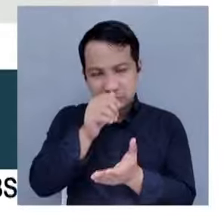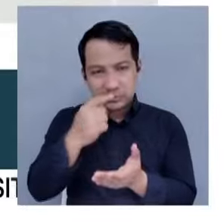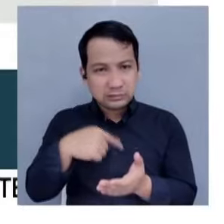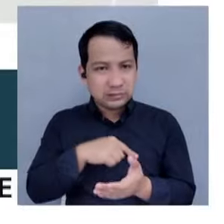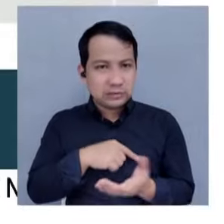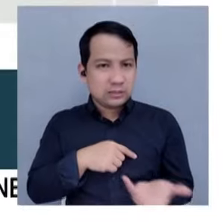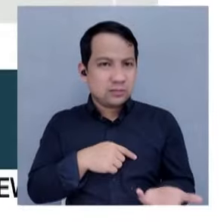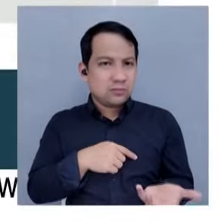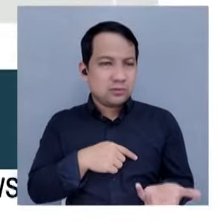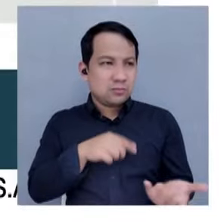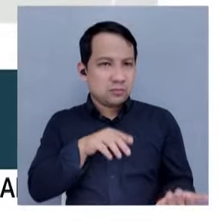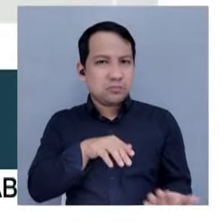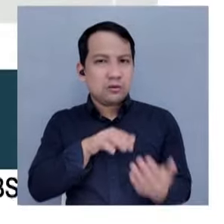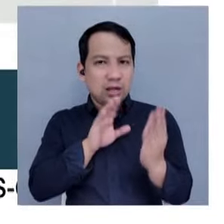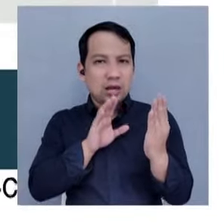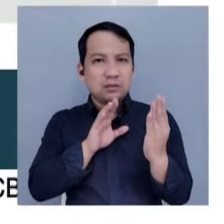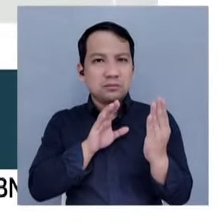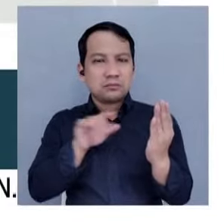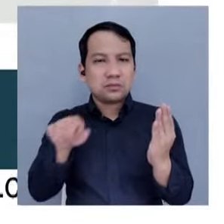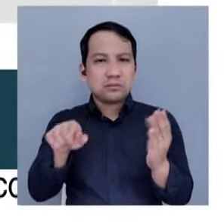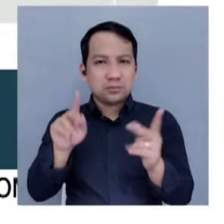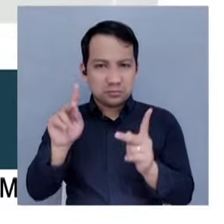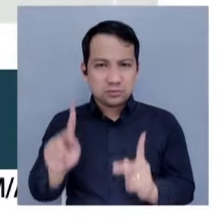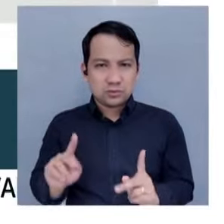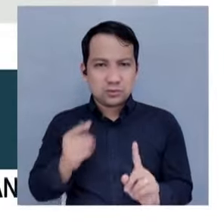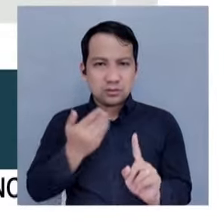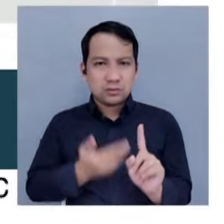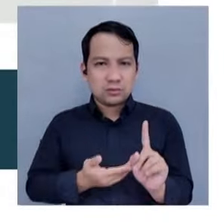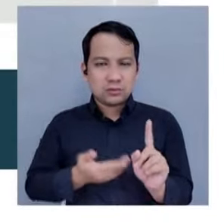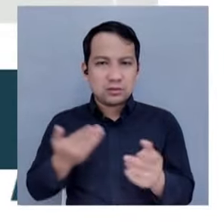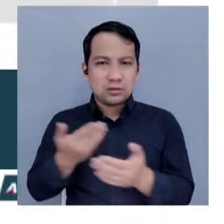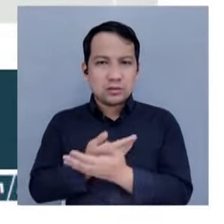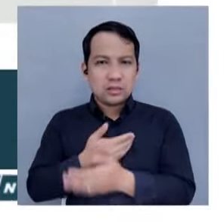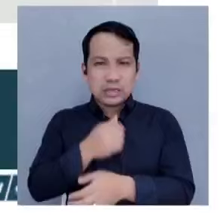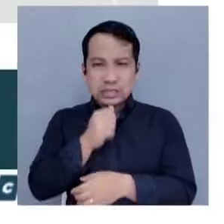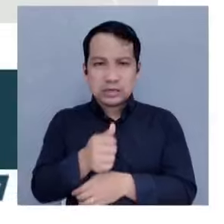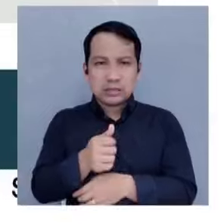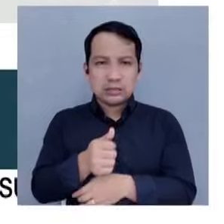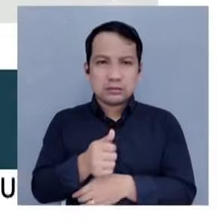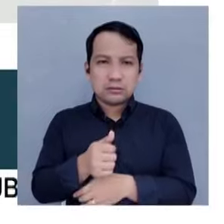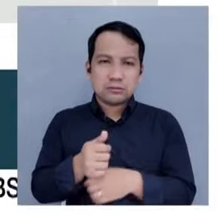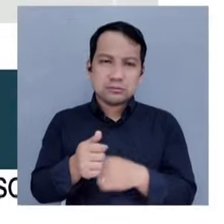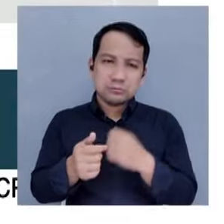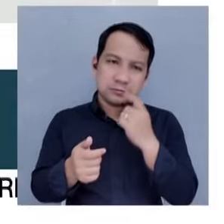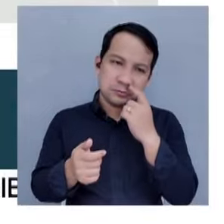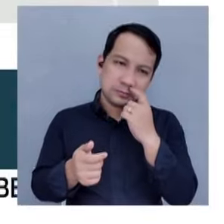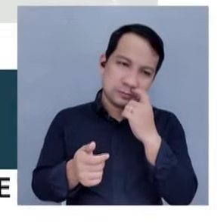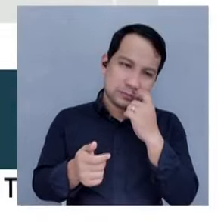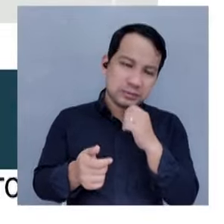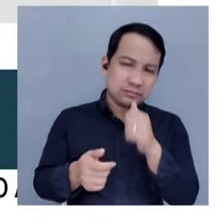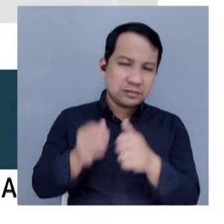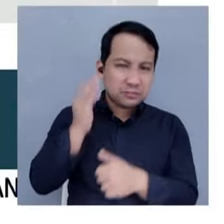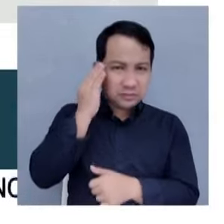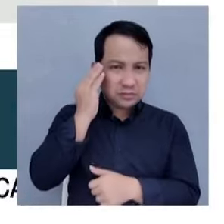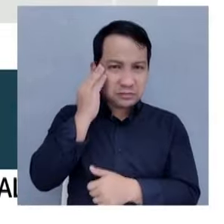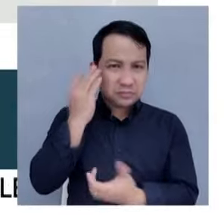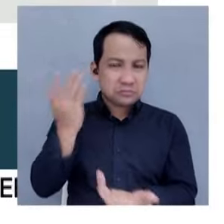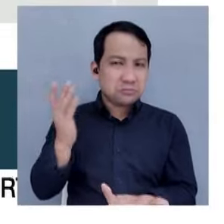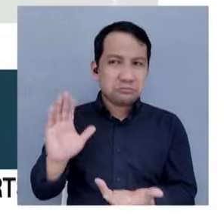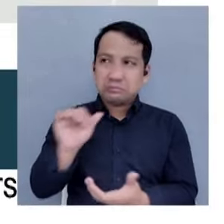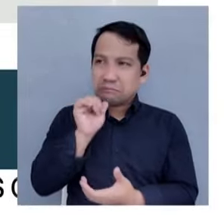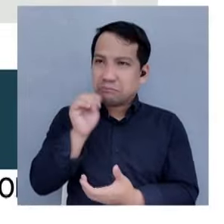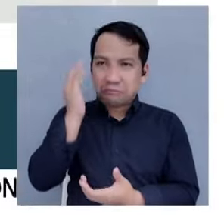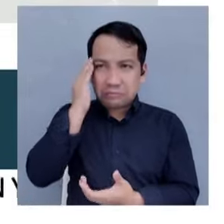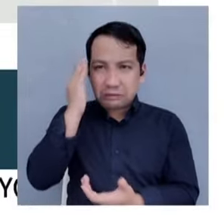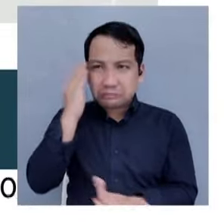haharapin nito ng isang tao na baguhan or hindi masyadong familiar sa education sector,